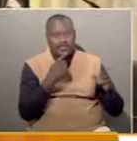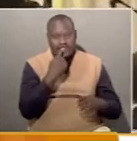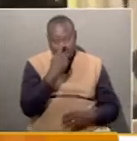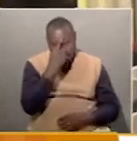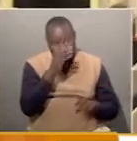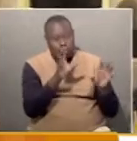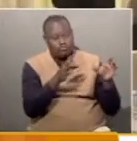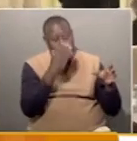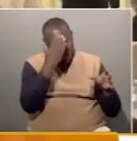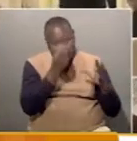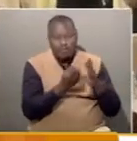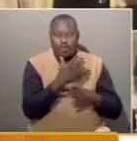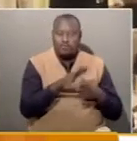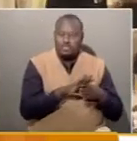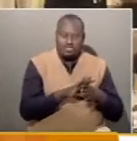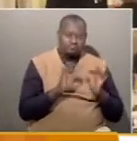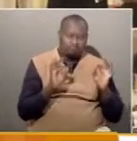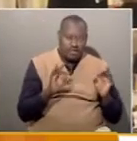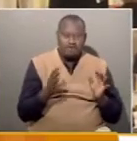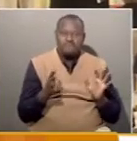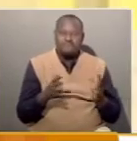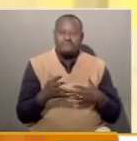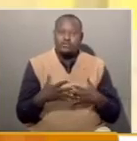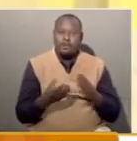establishing commerce and modern industries in Uganda.